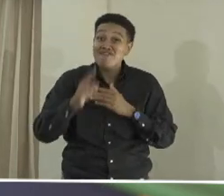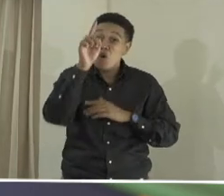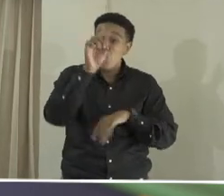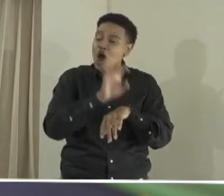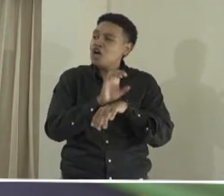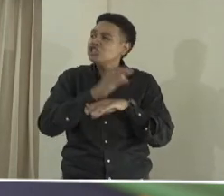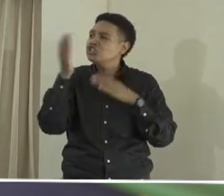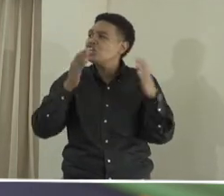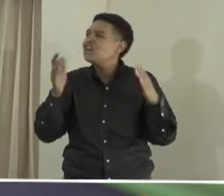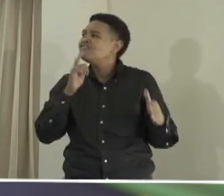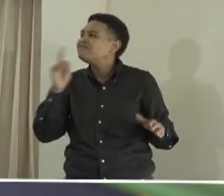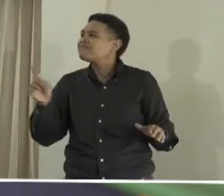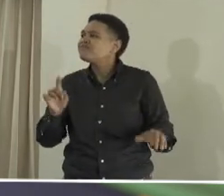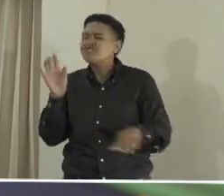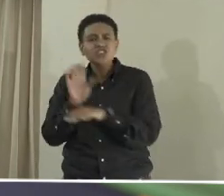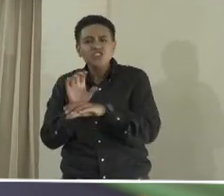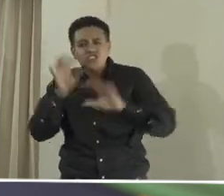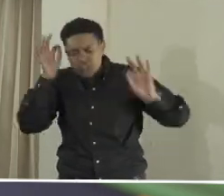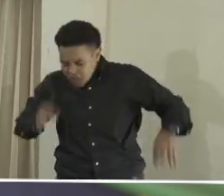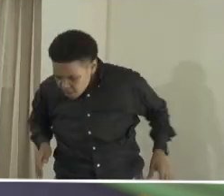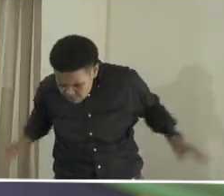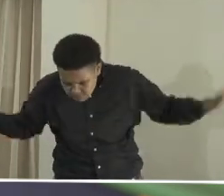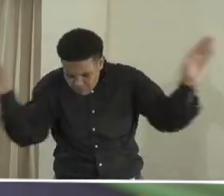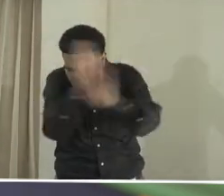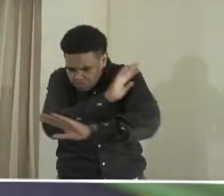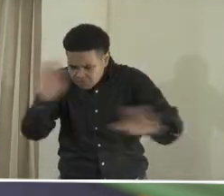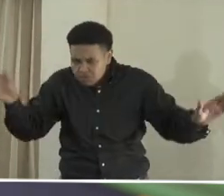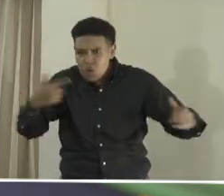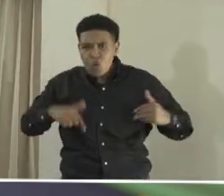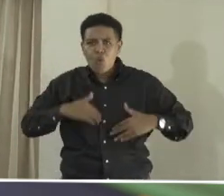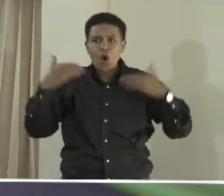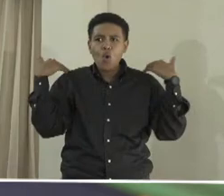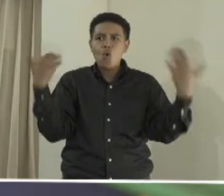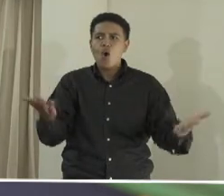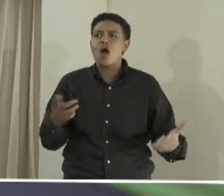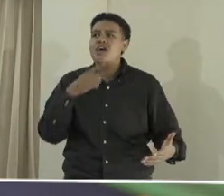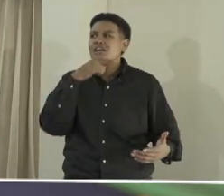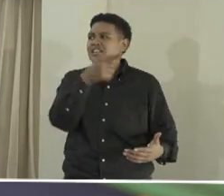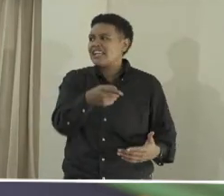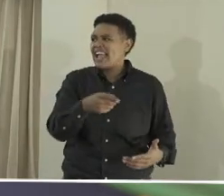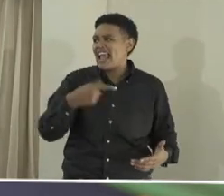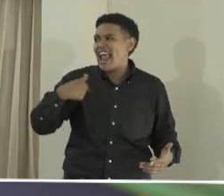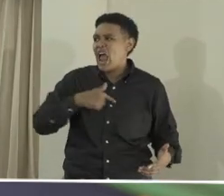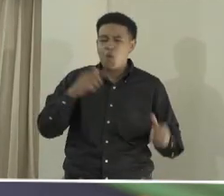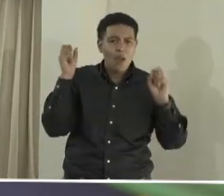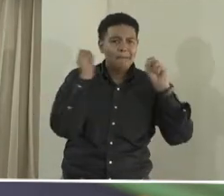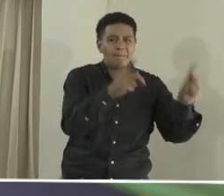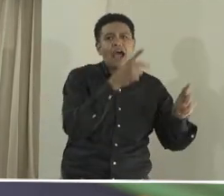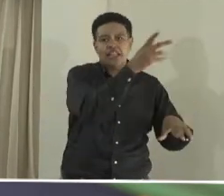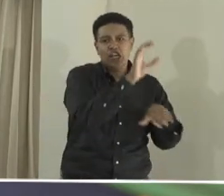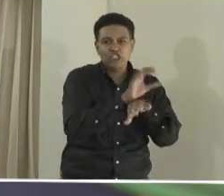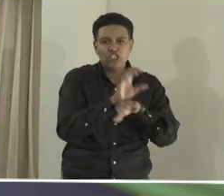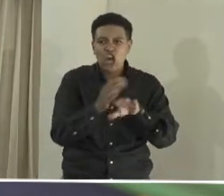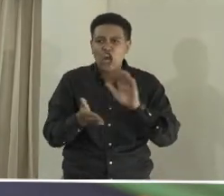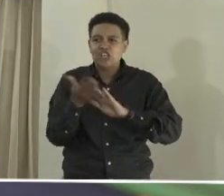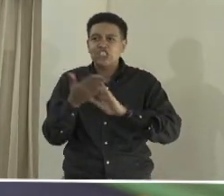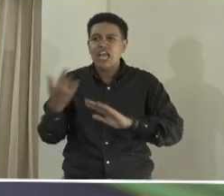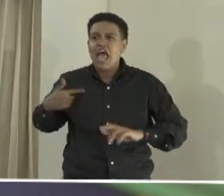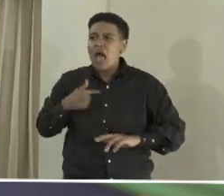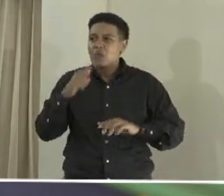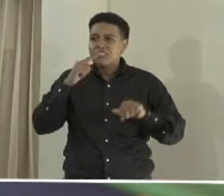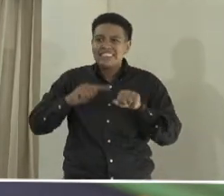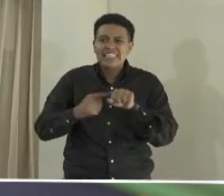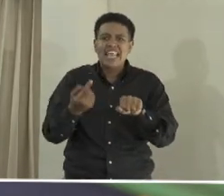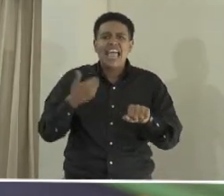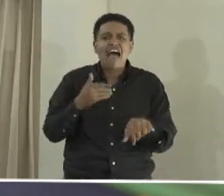the congregation decided, no, we are going right on the spot. And we went back there and we started